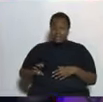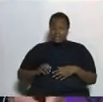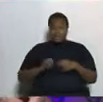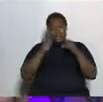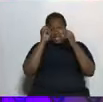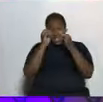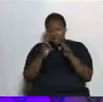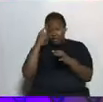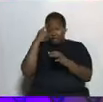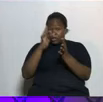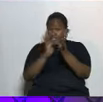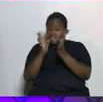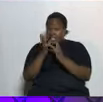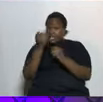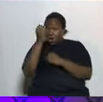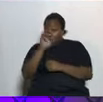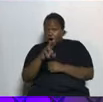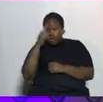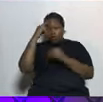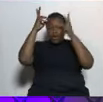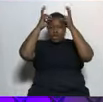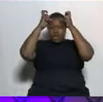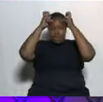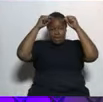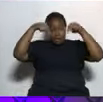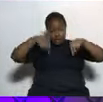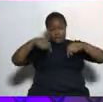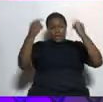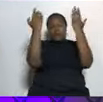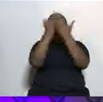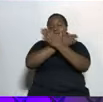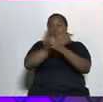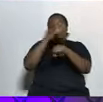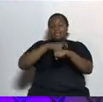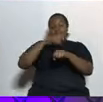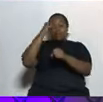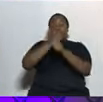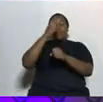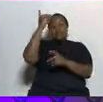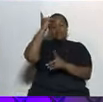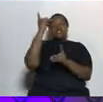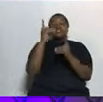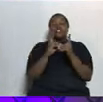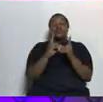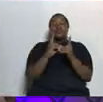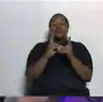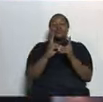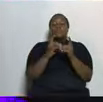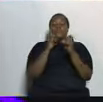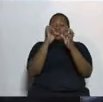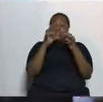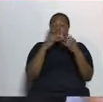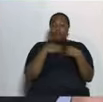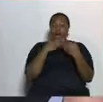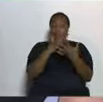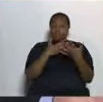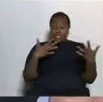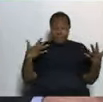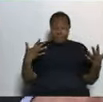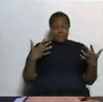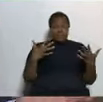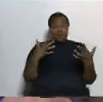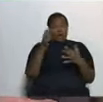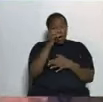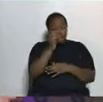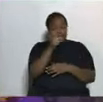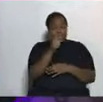the evil one. This is our night to make a decision for Christ. Something holding you back, you come. Brother David, come. Translate